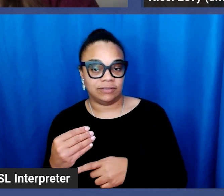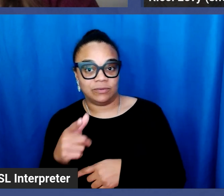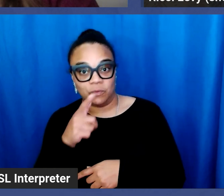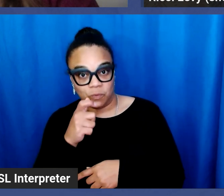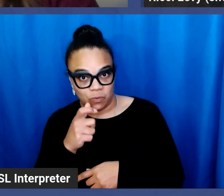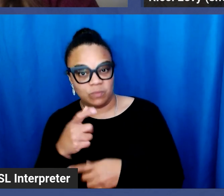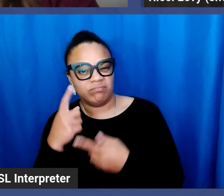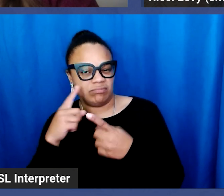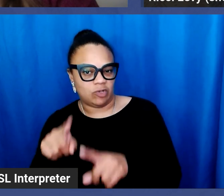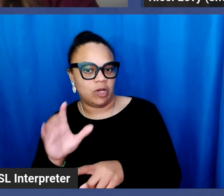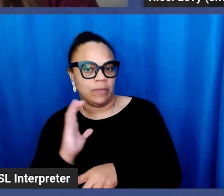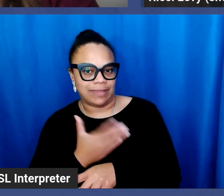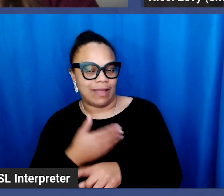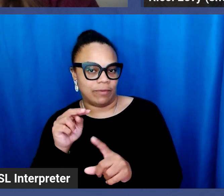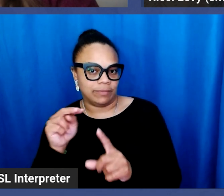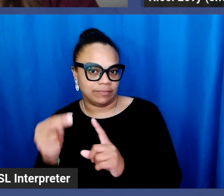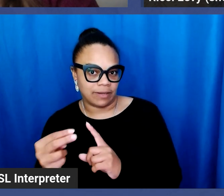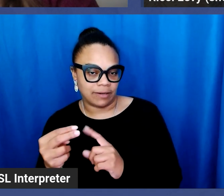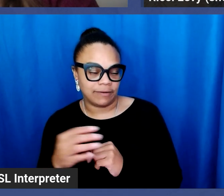aisle,